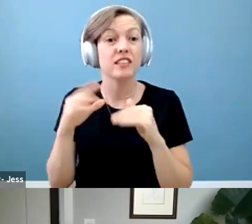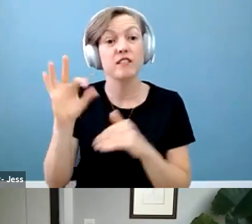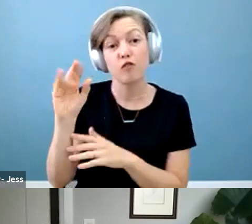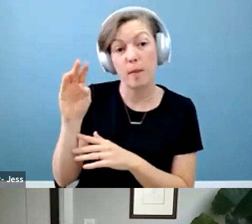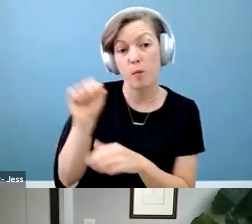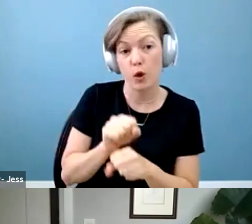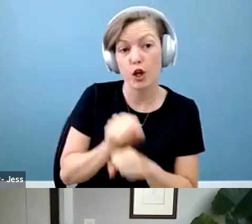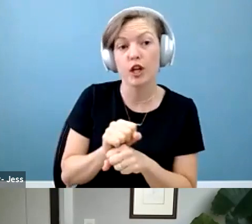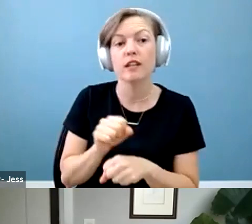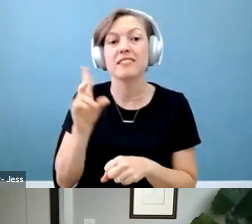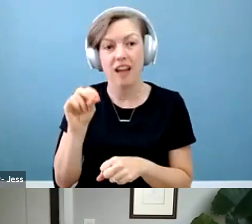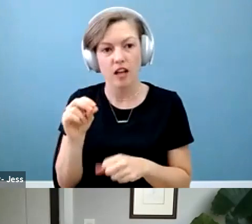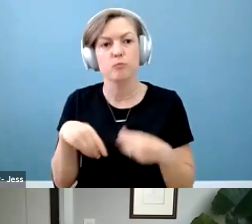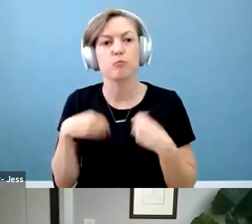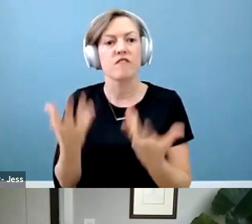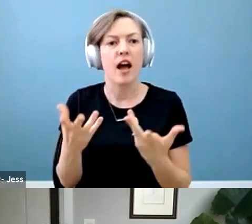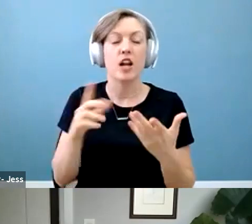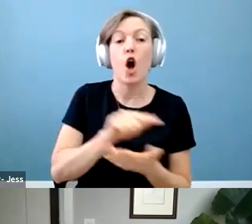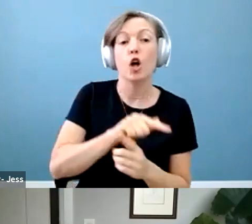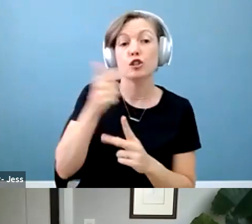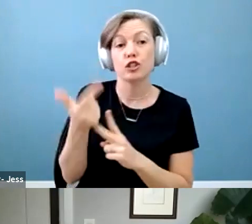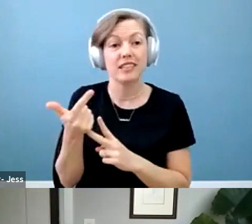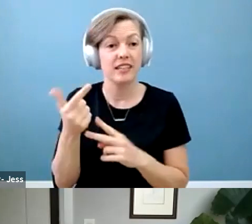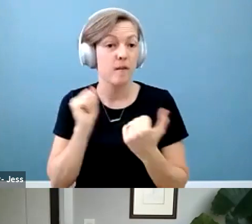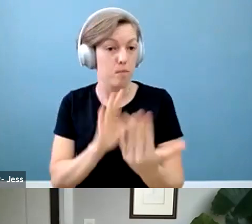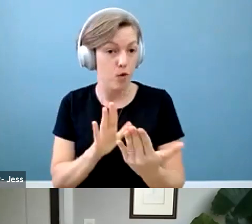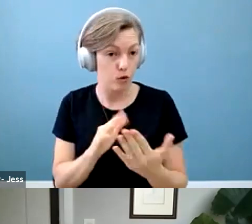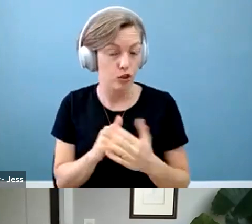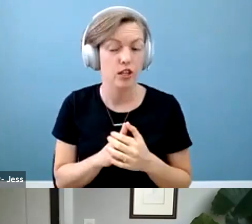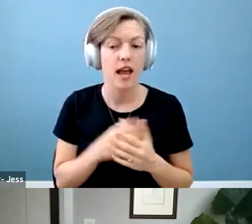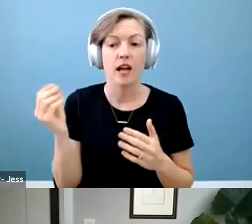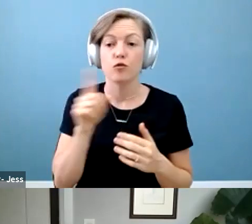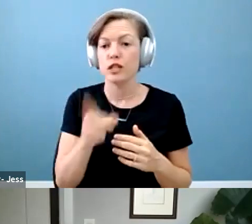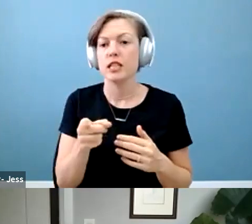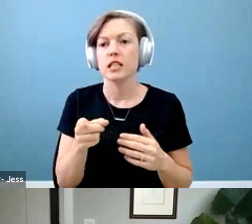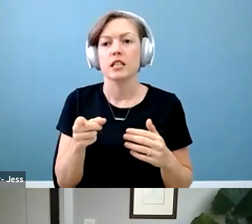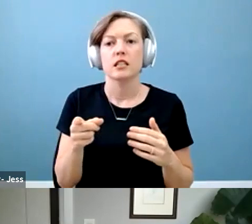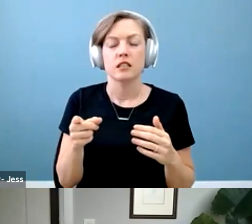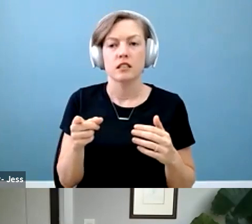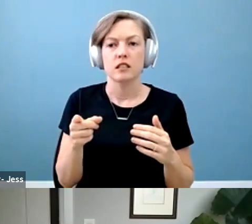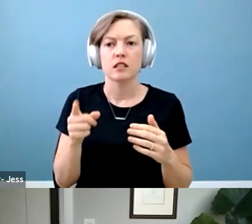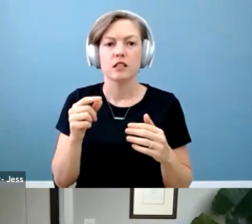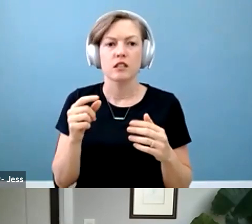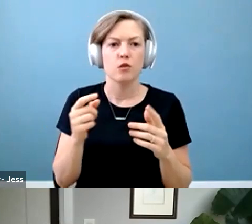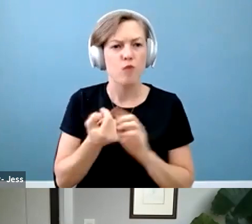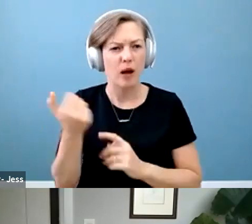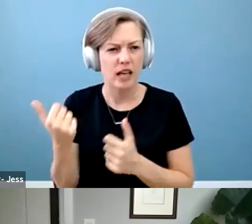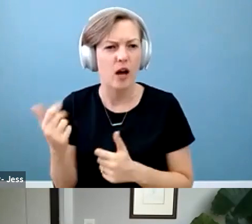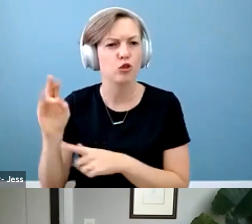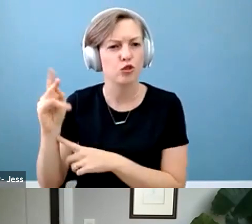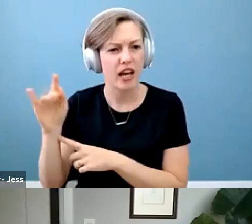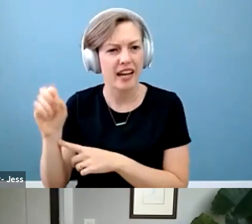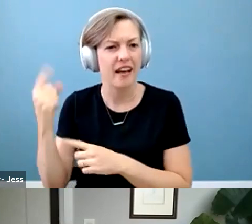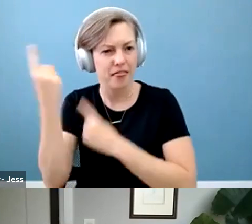does provide an alternative approach, and it really routes out eugenic thinking